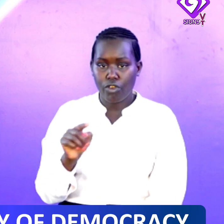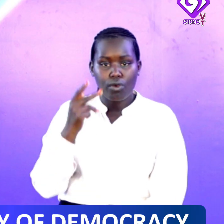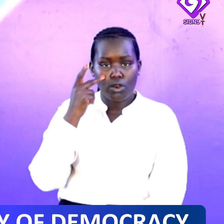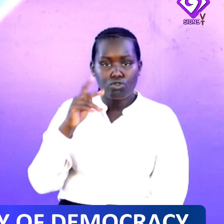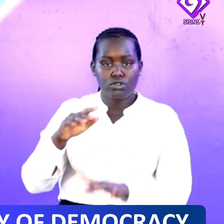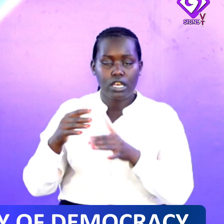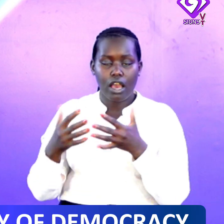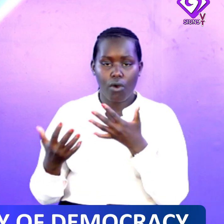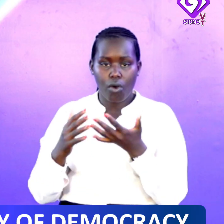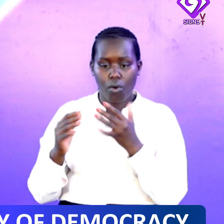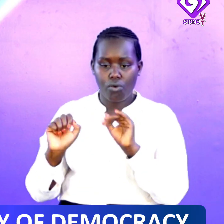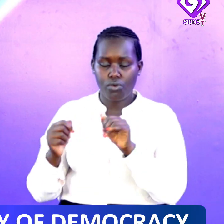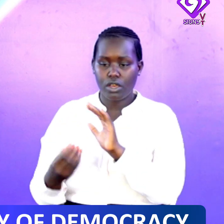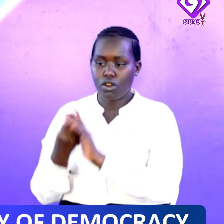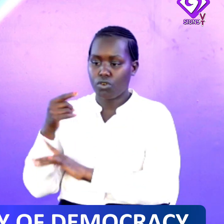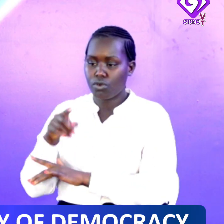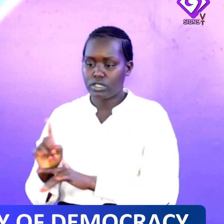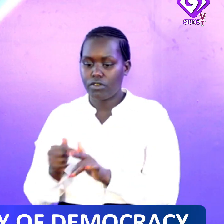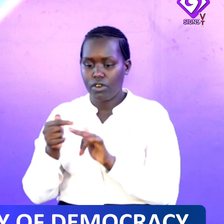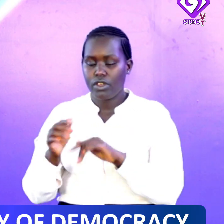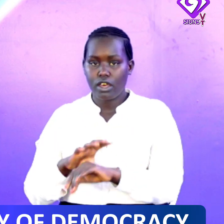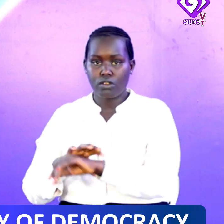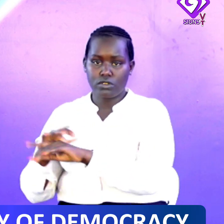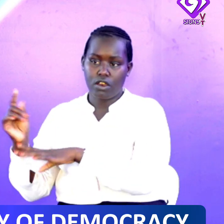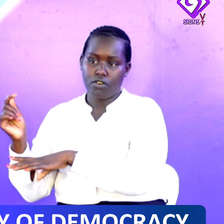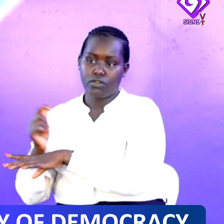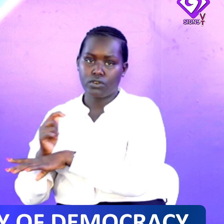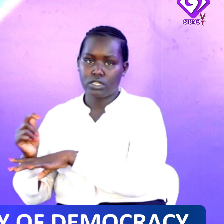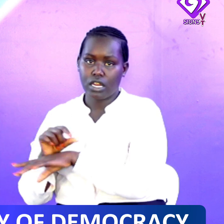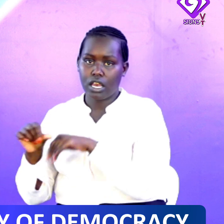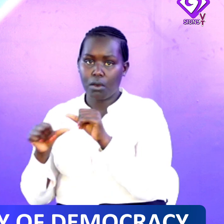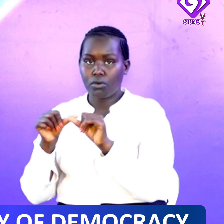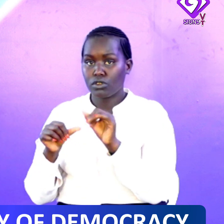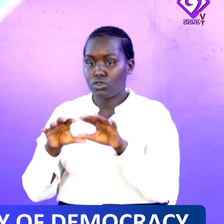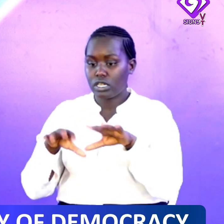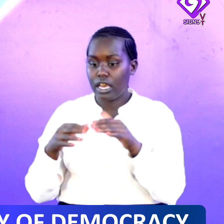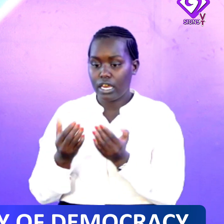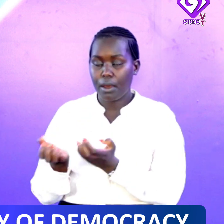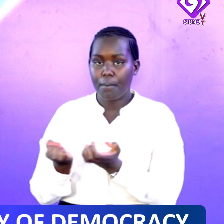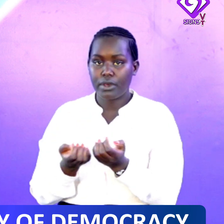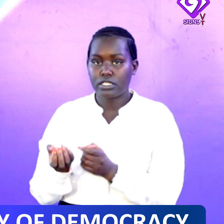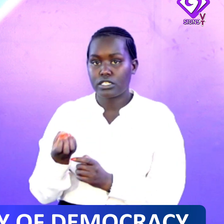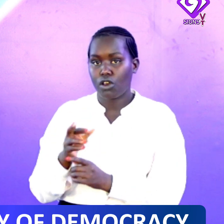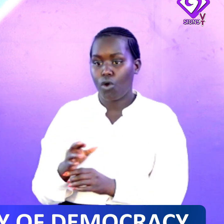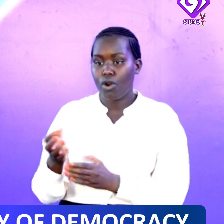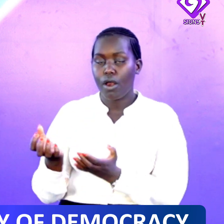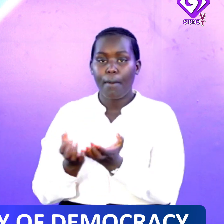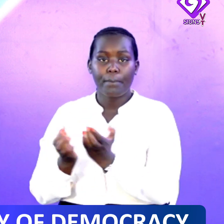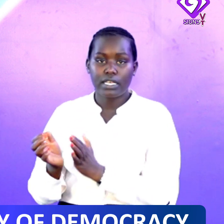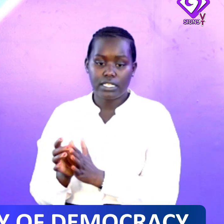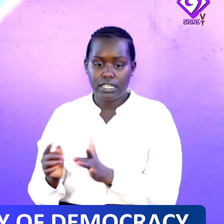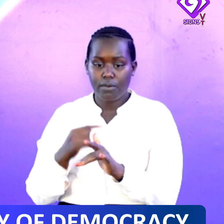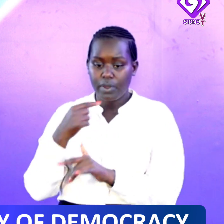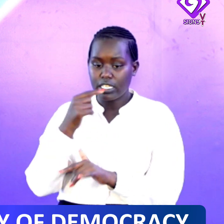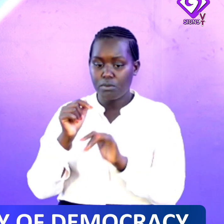grow yourself with it. And then you take her for training in agribusiness or entrepreneurship. When you heard Obama saying, yes,